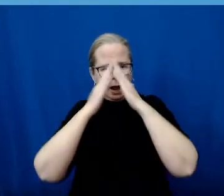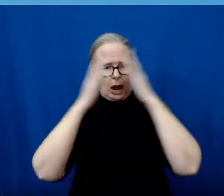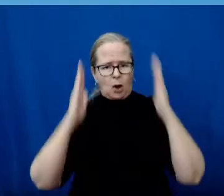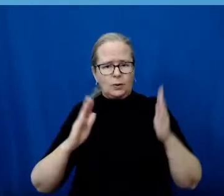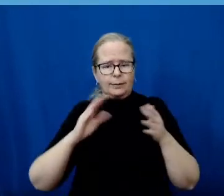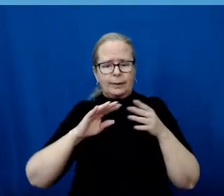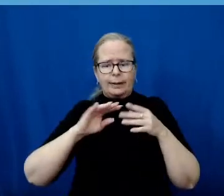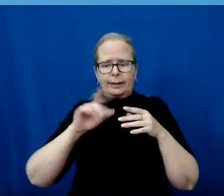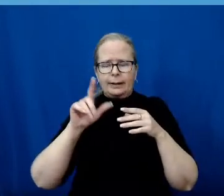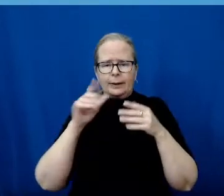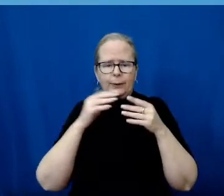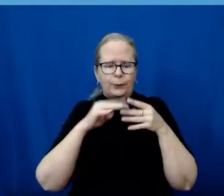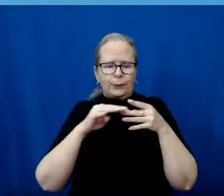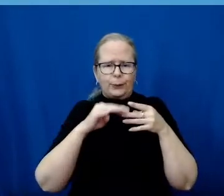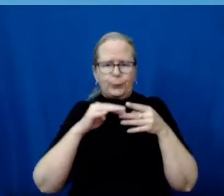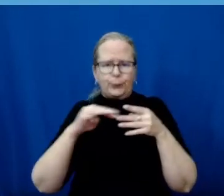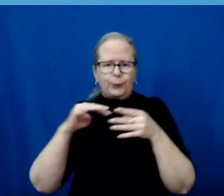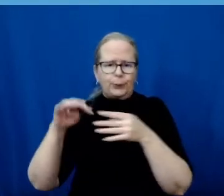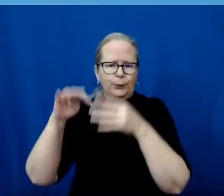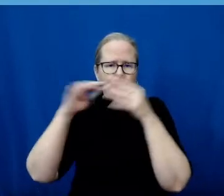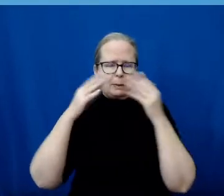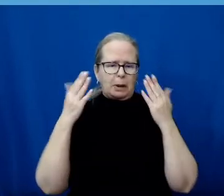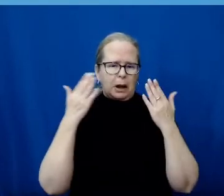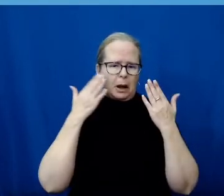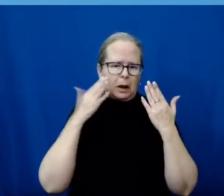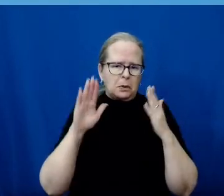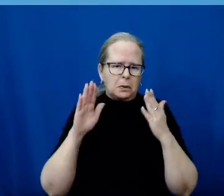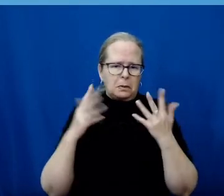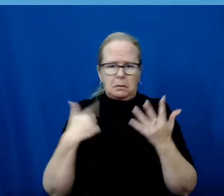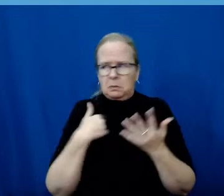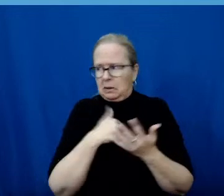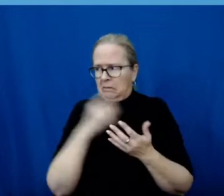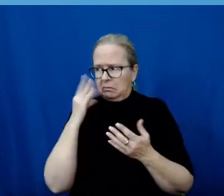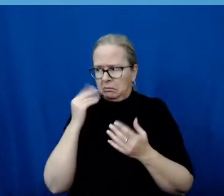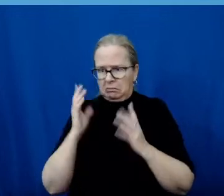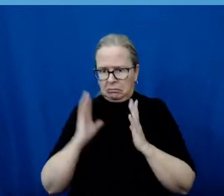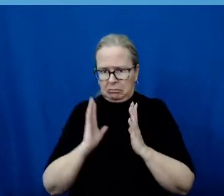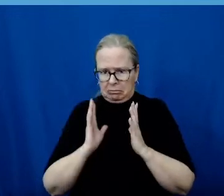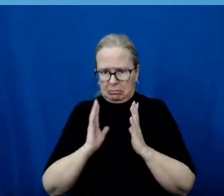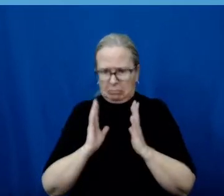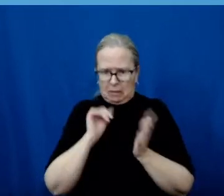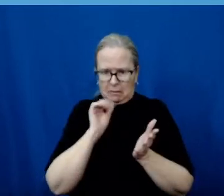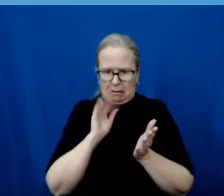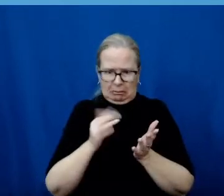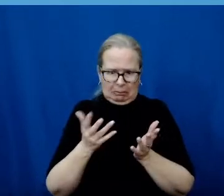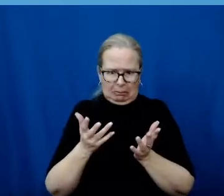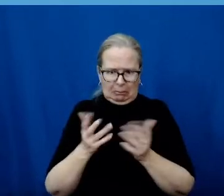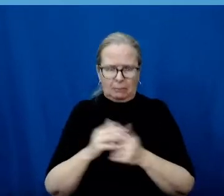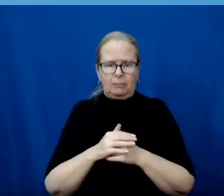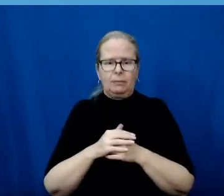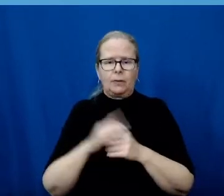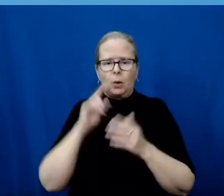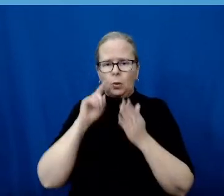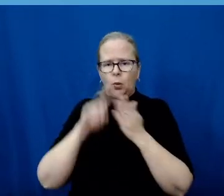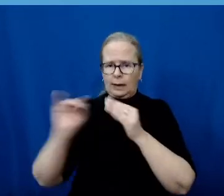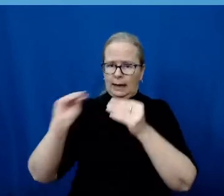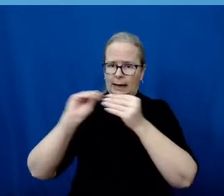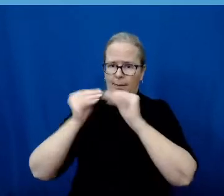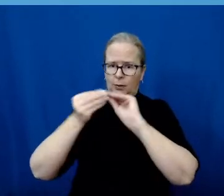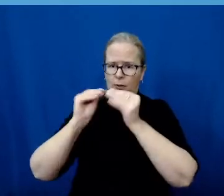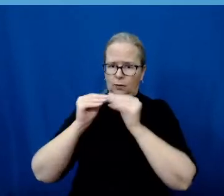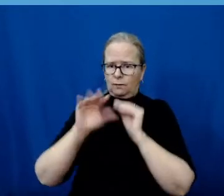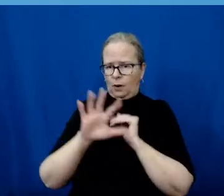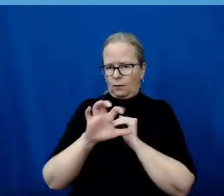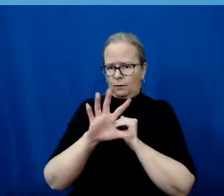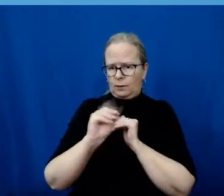Yeah. So I wouldn't get too concerned when you start getting in. I mean, if you're in the 550, 650, 750, 850, but as soon as you get